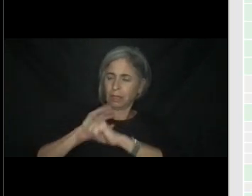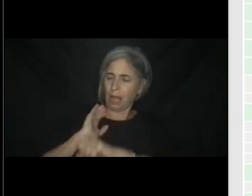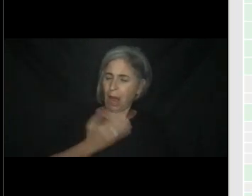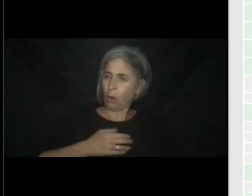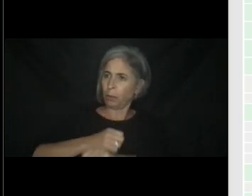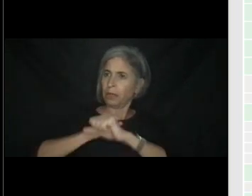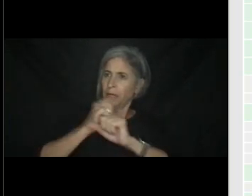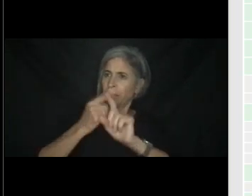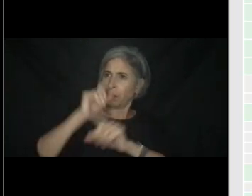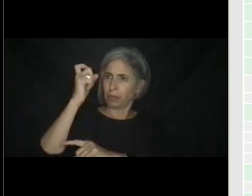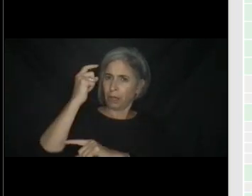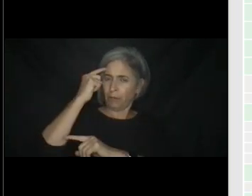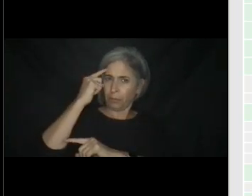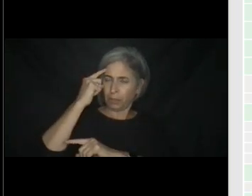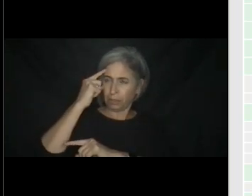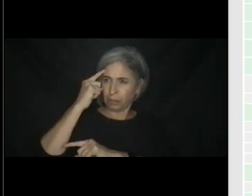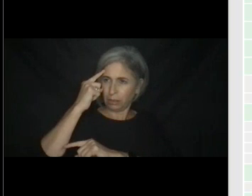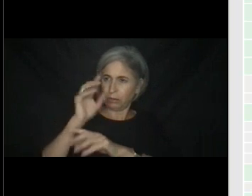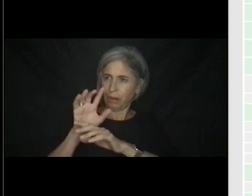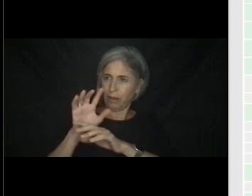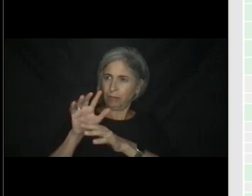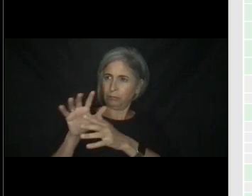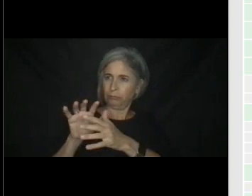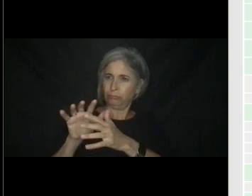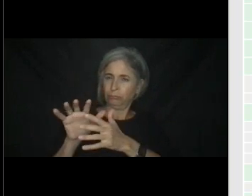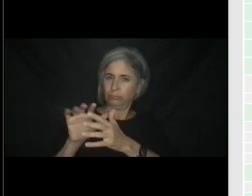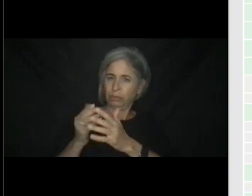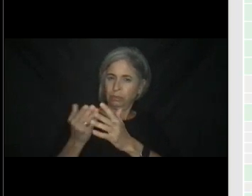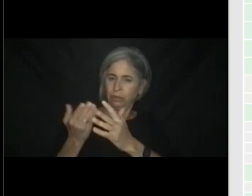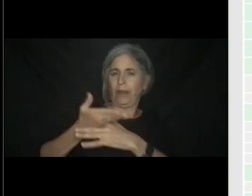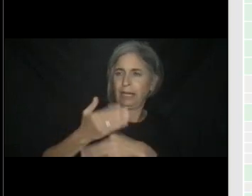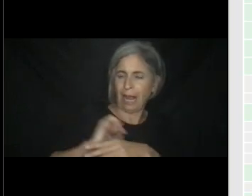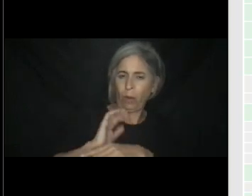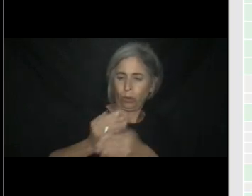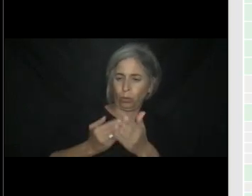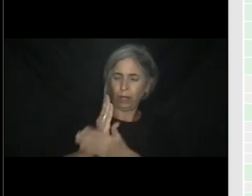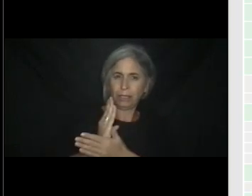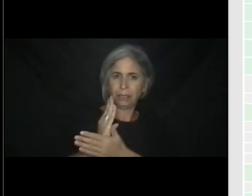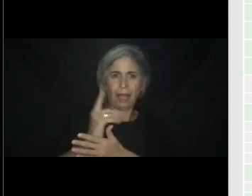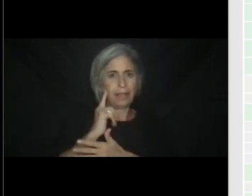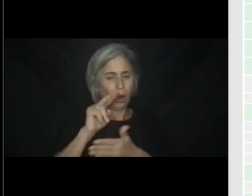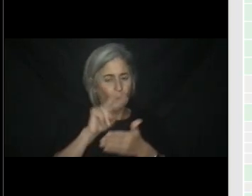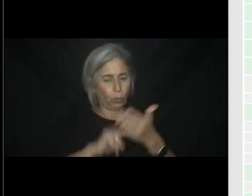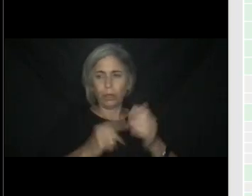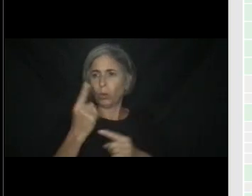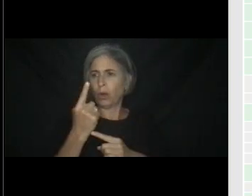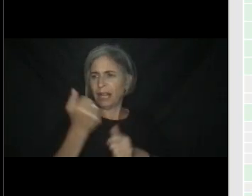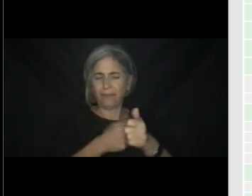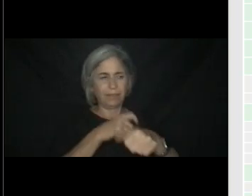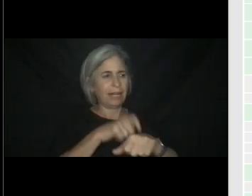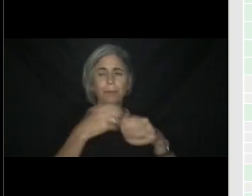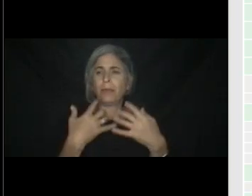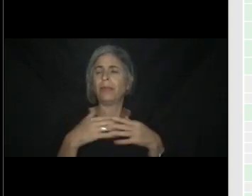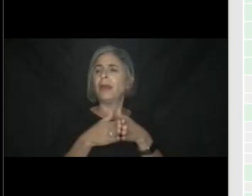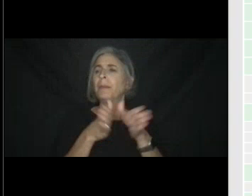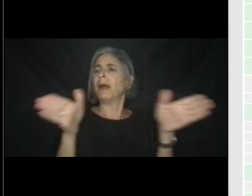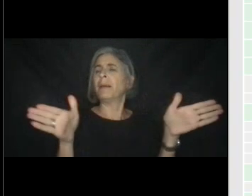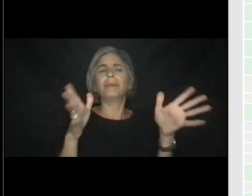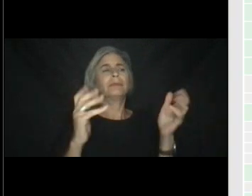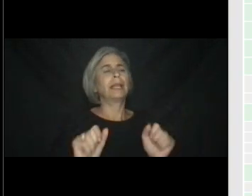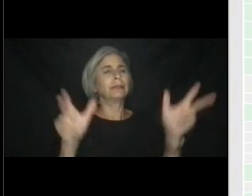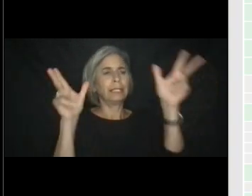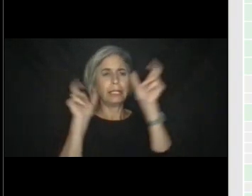government encroaching on our rights. So I was just going to read one, and I think I'll start reading them every time I come, just so that even the public can start to hear that